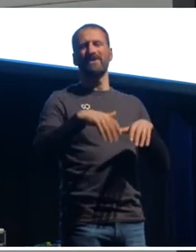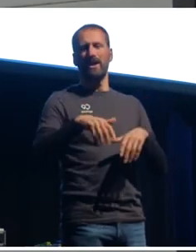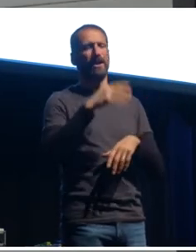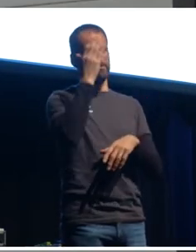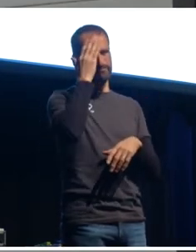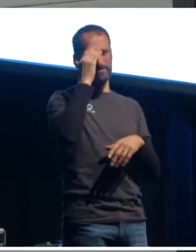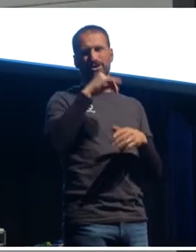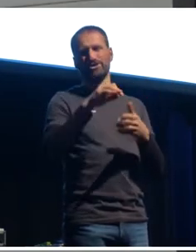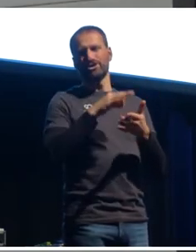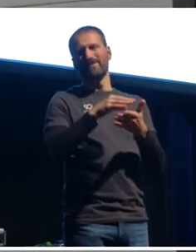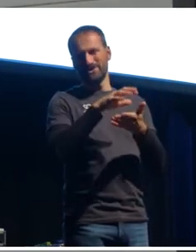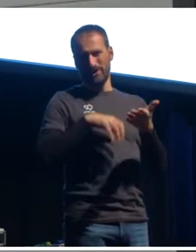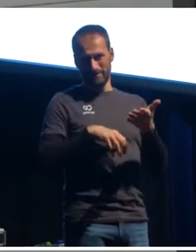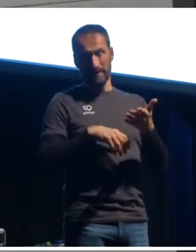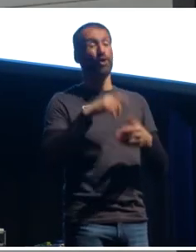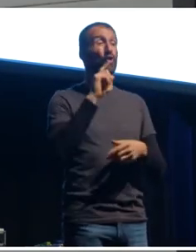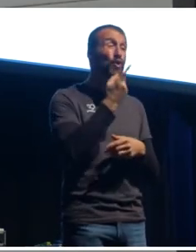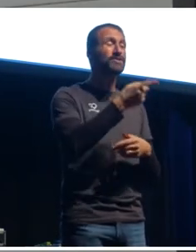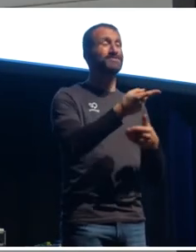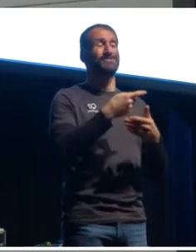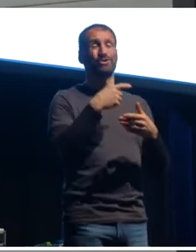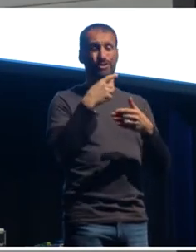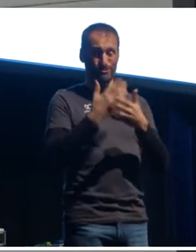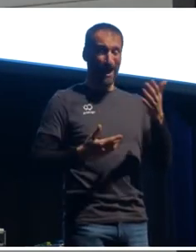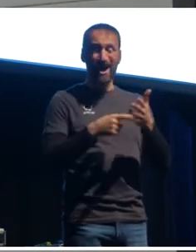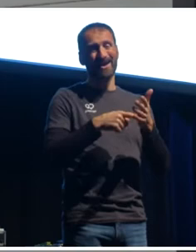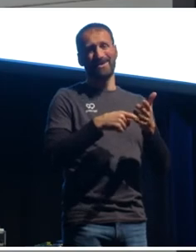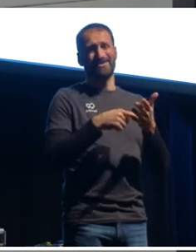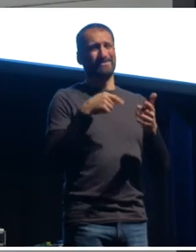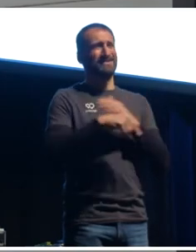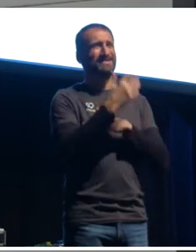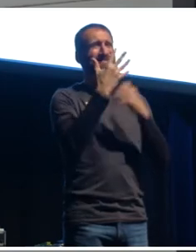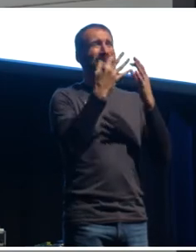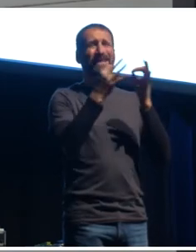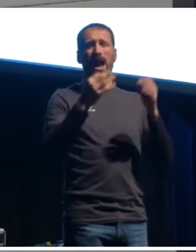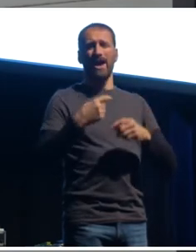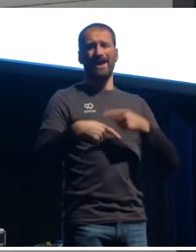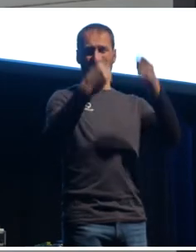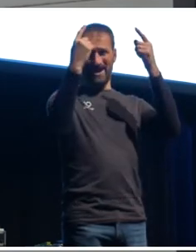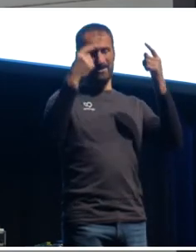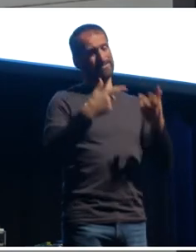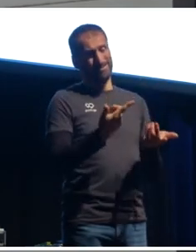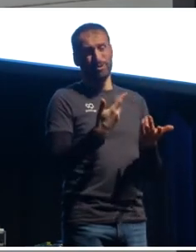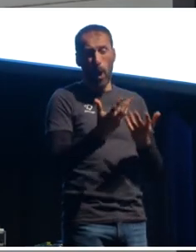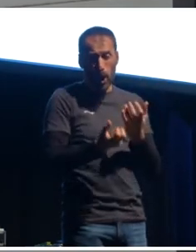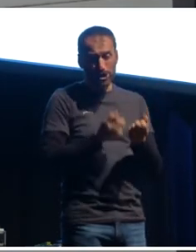easy to learn. It's a language that was created in 10 days, JavaScript, so there's not that much to pick